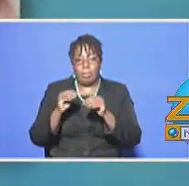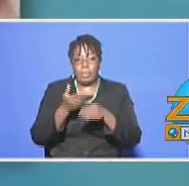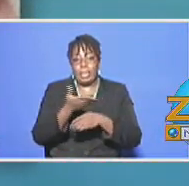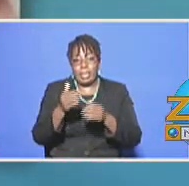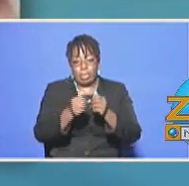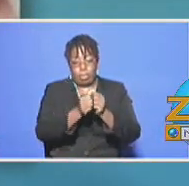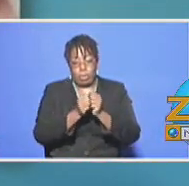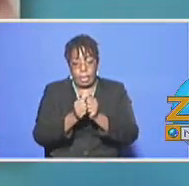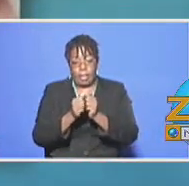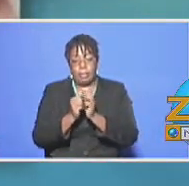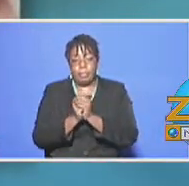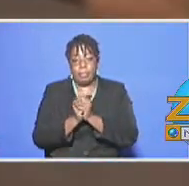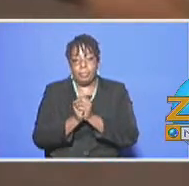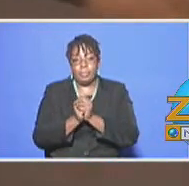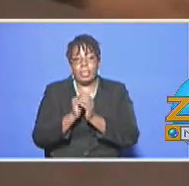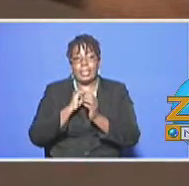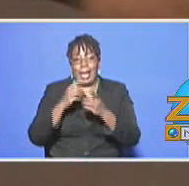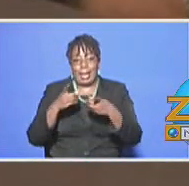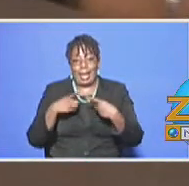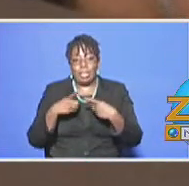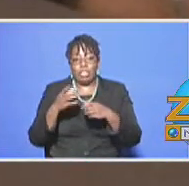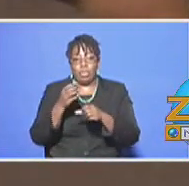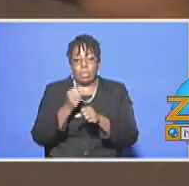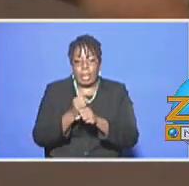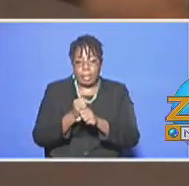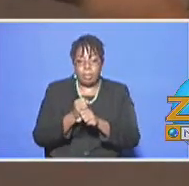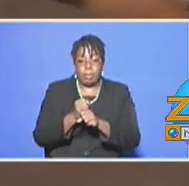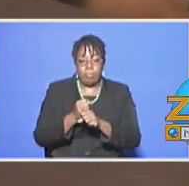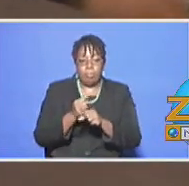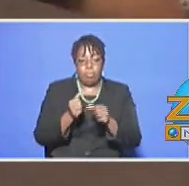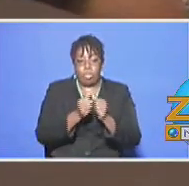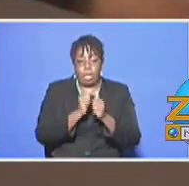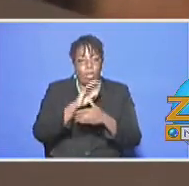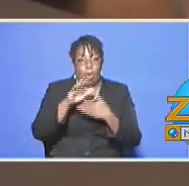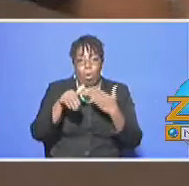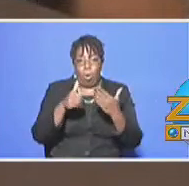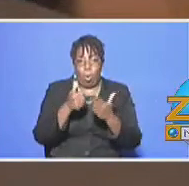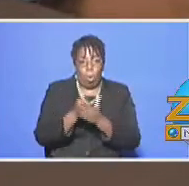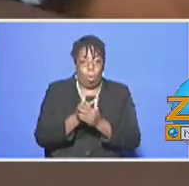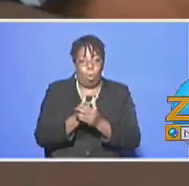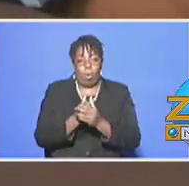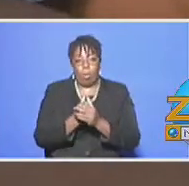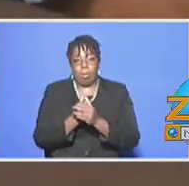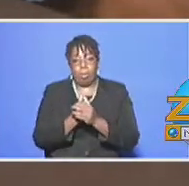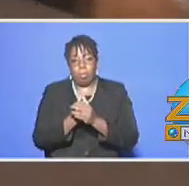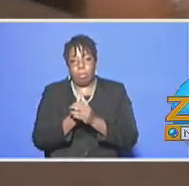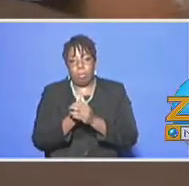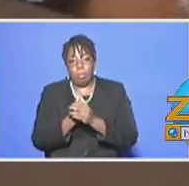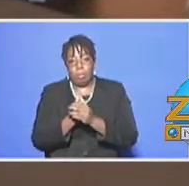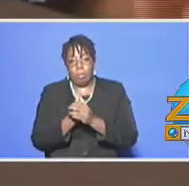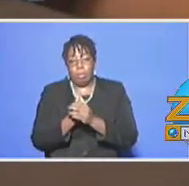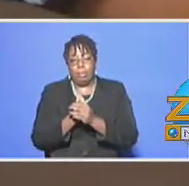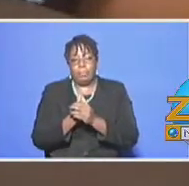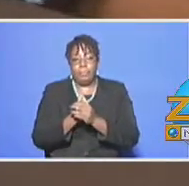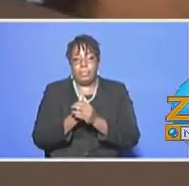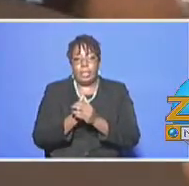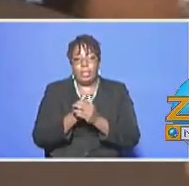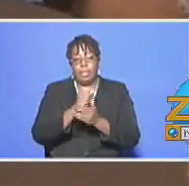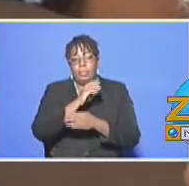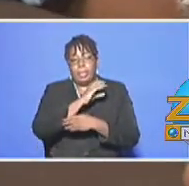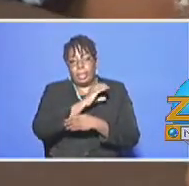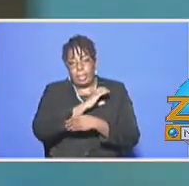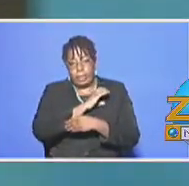order. I had to get together all the platoons, which consisted of